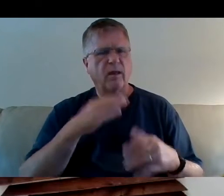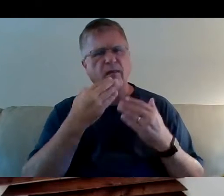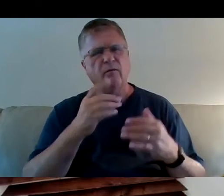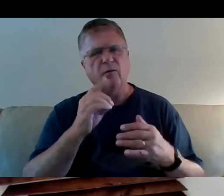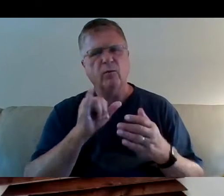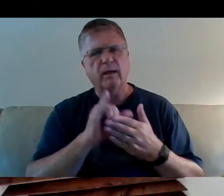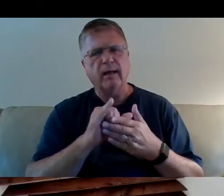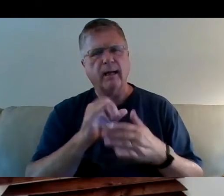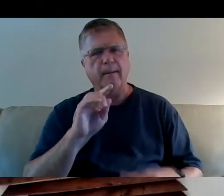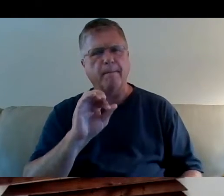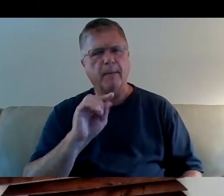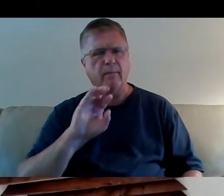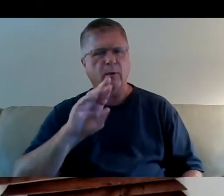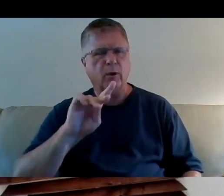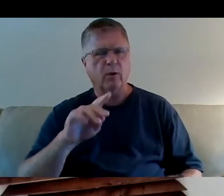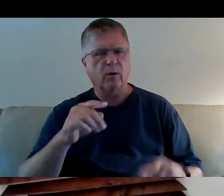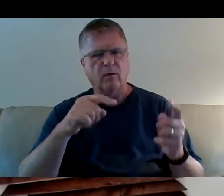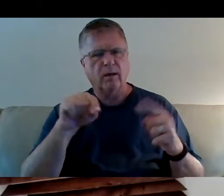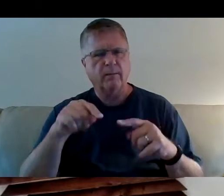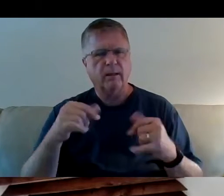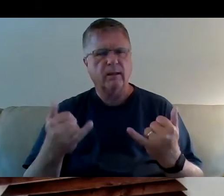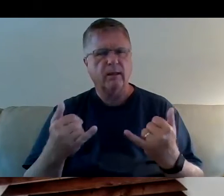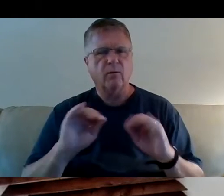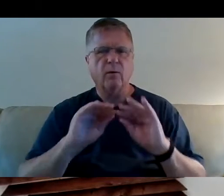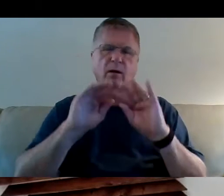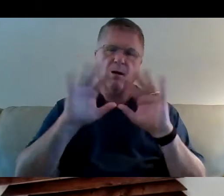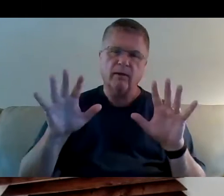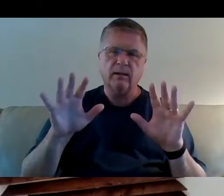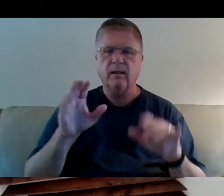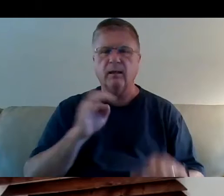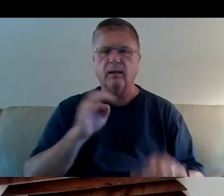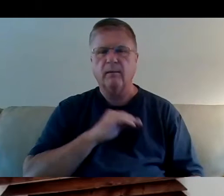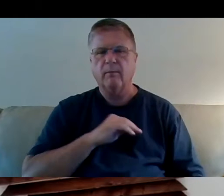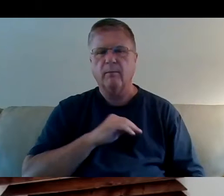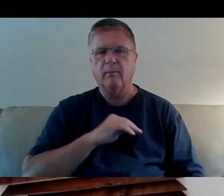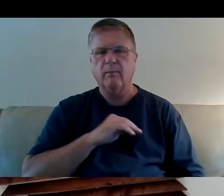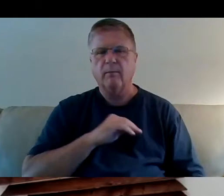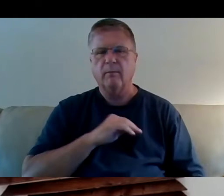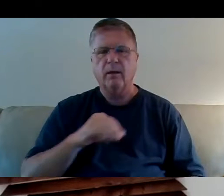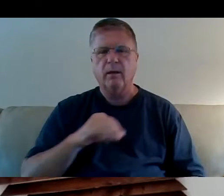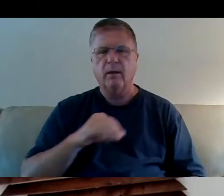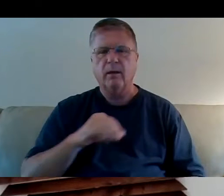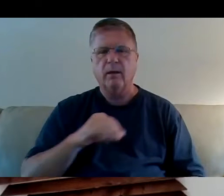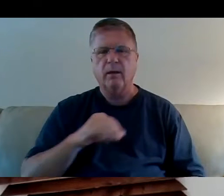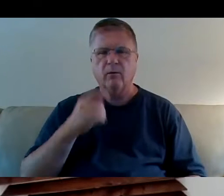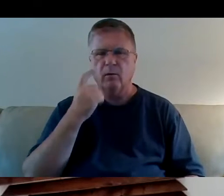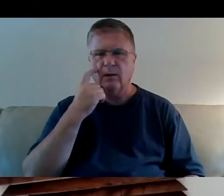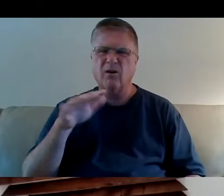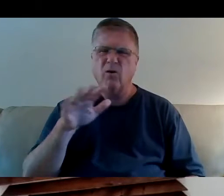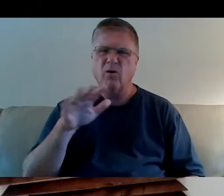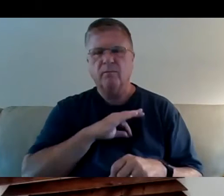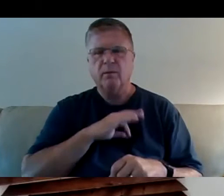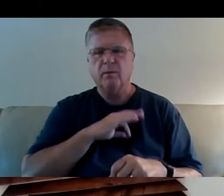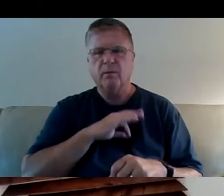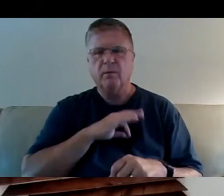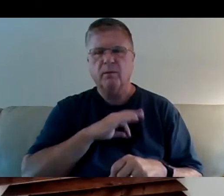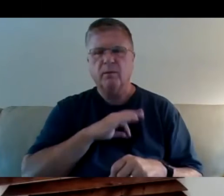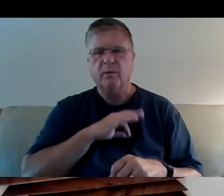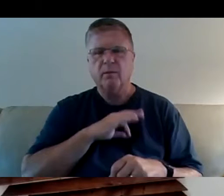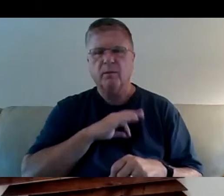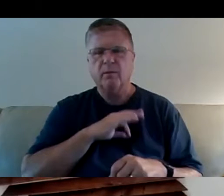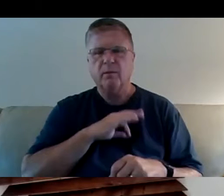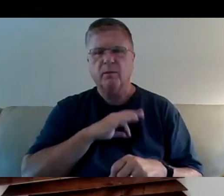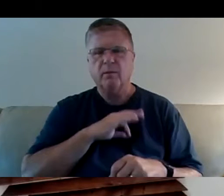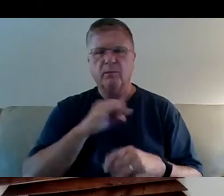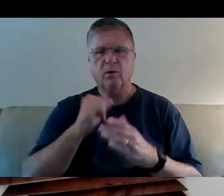being here today. Obviously, we very recently, about 2 years ago, with the Pittsburgh Parks Conservancy, finished the restoration and return